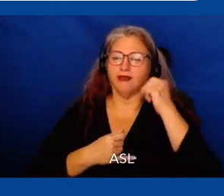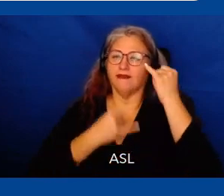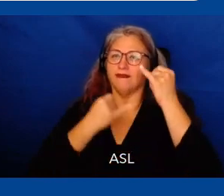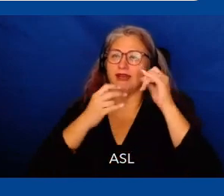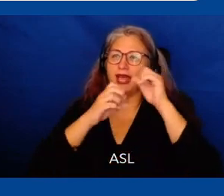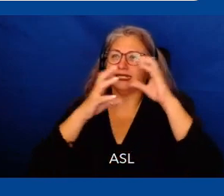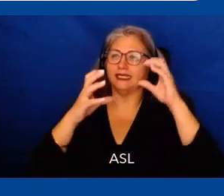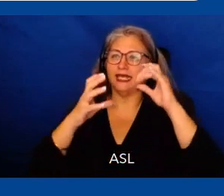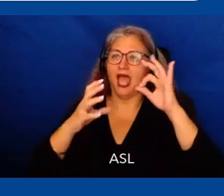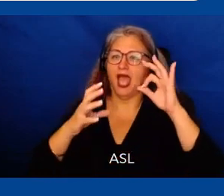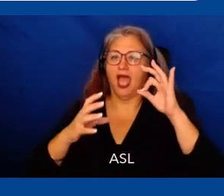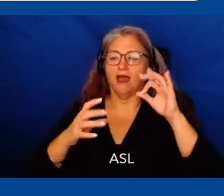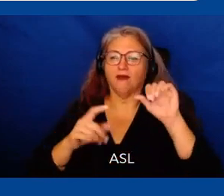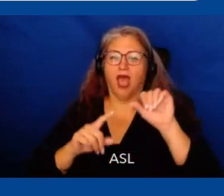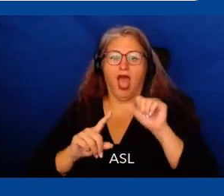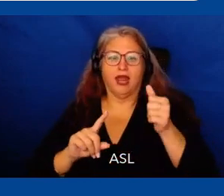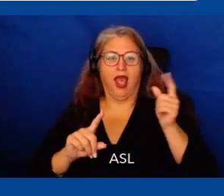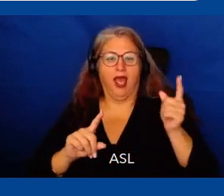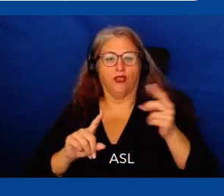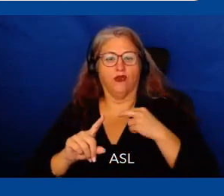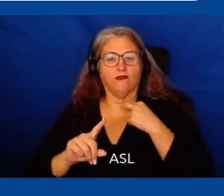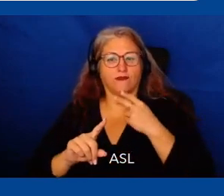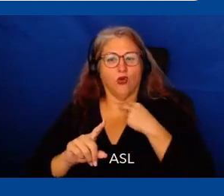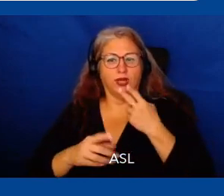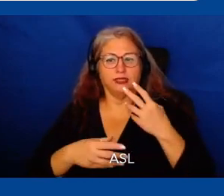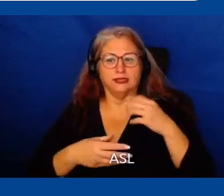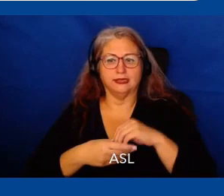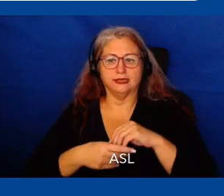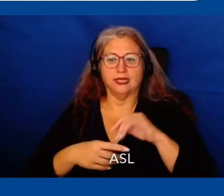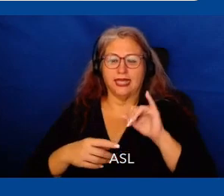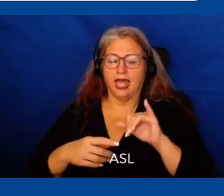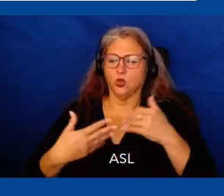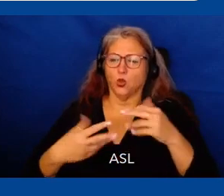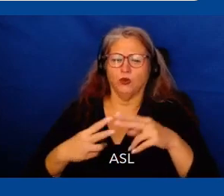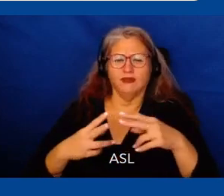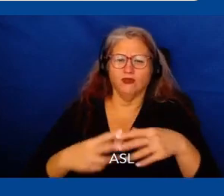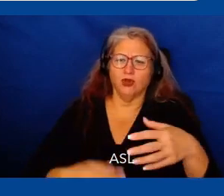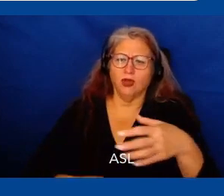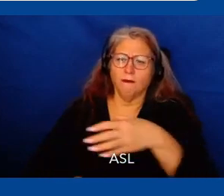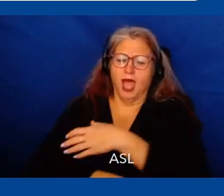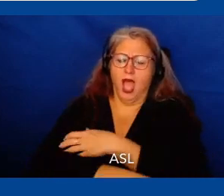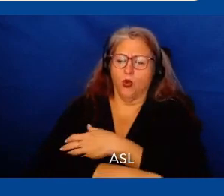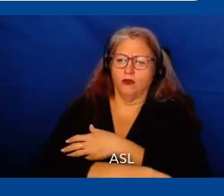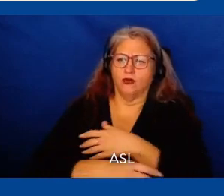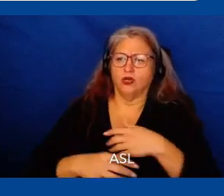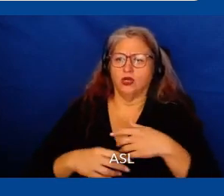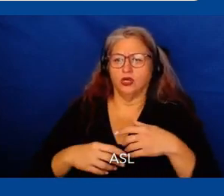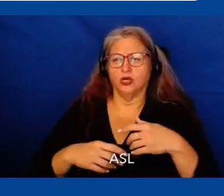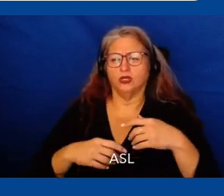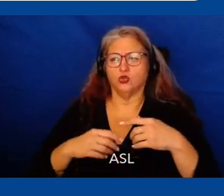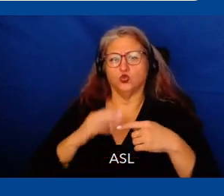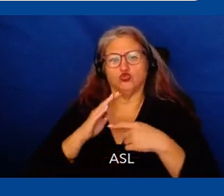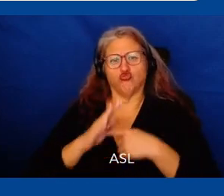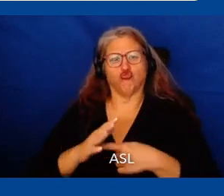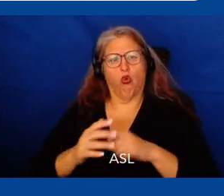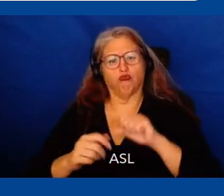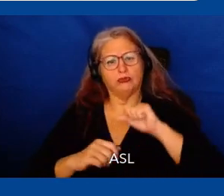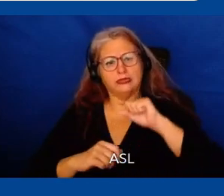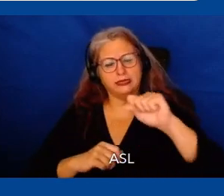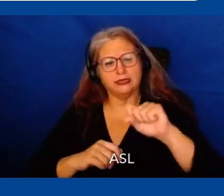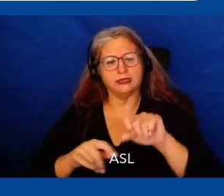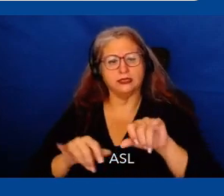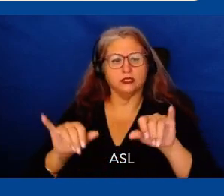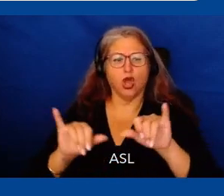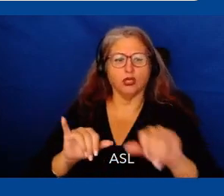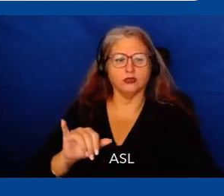of another one's voice, that it's a very powerful gesture of resistance. And also